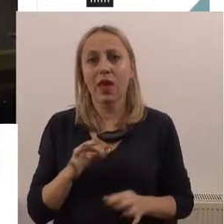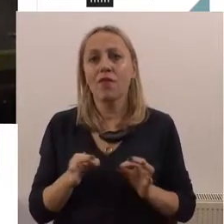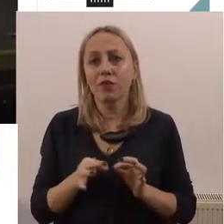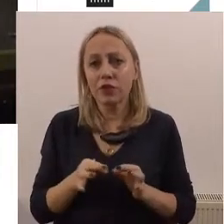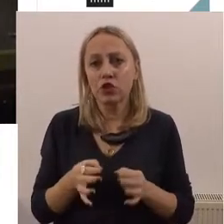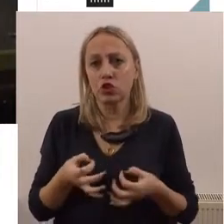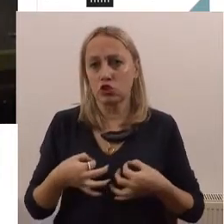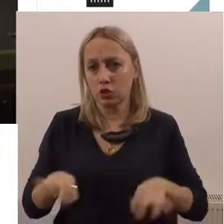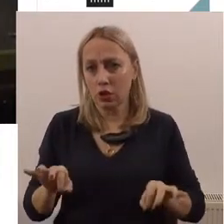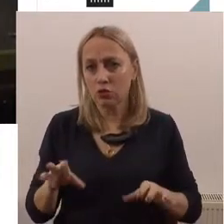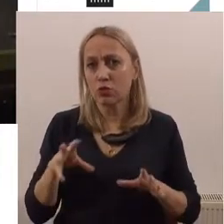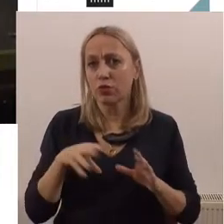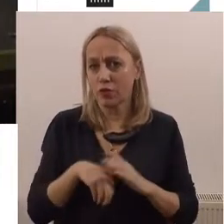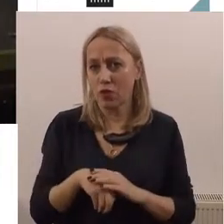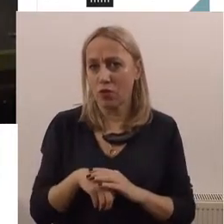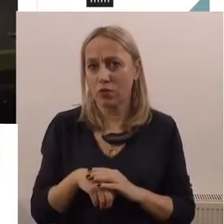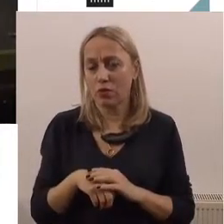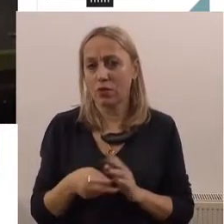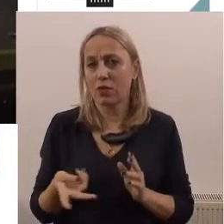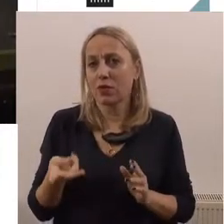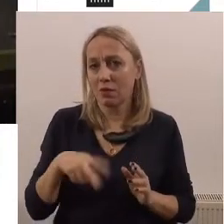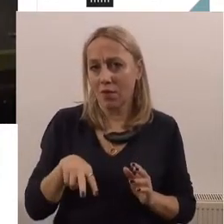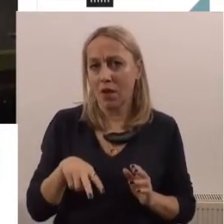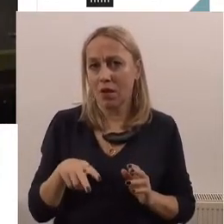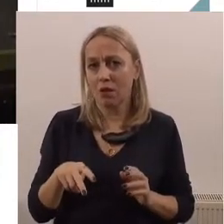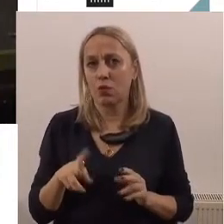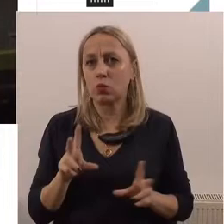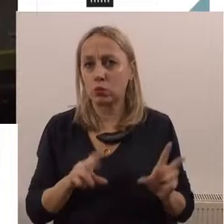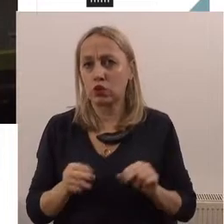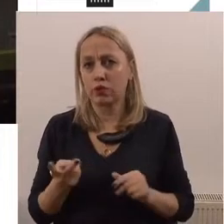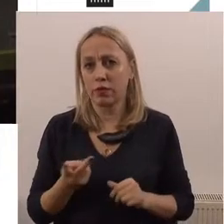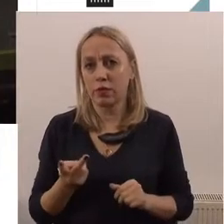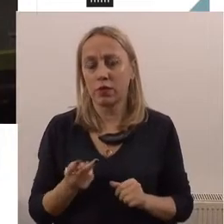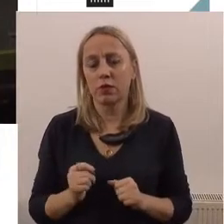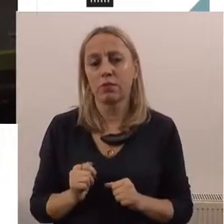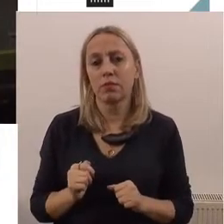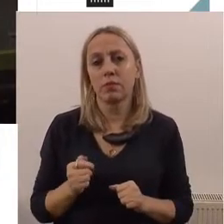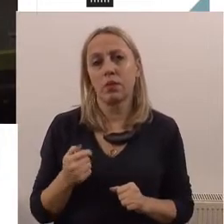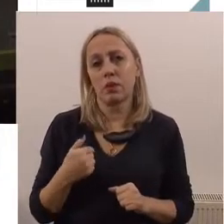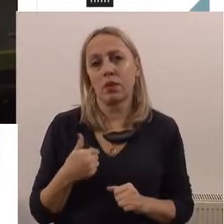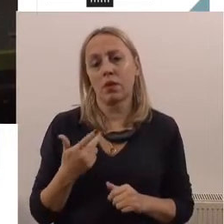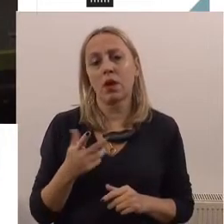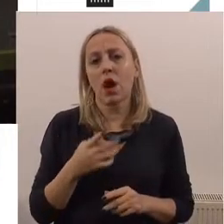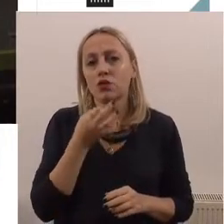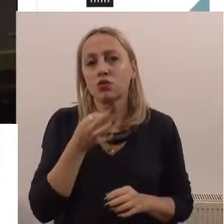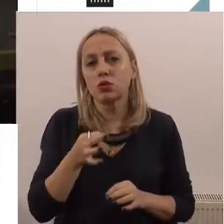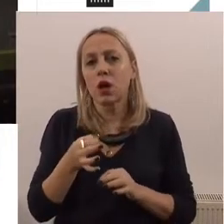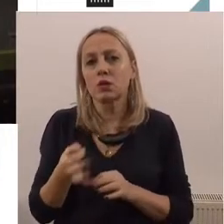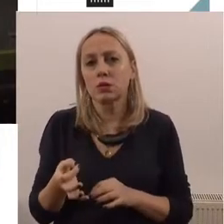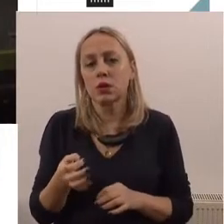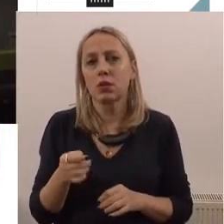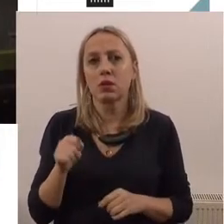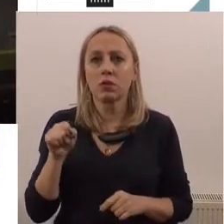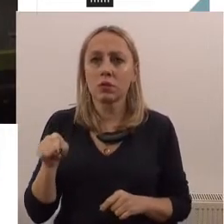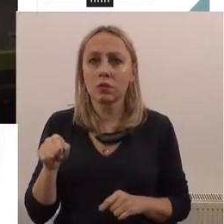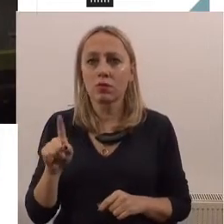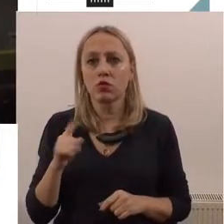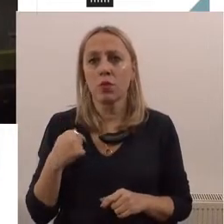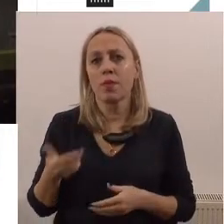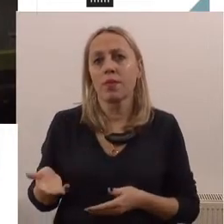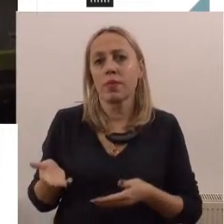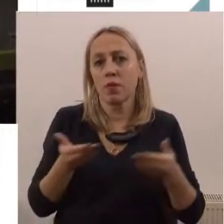inclusivity for the person to be accepted as part of the group, and physical accessibility